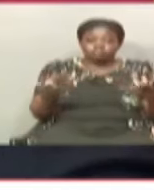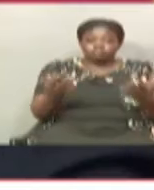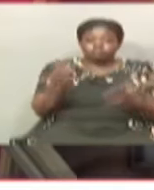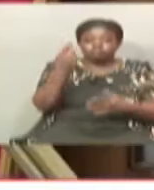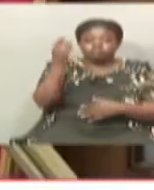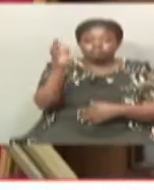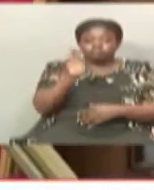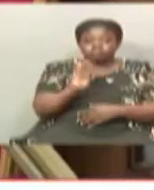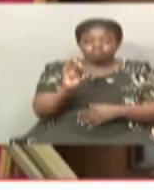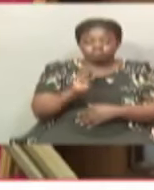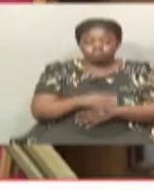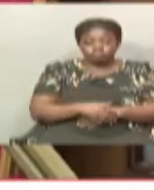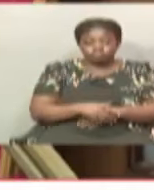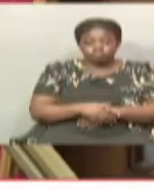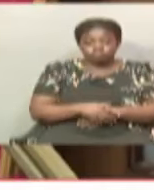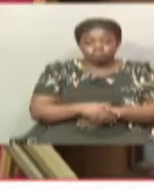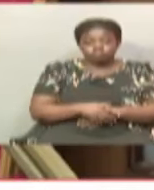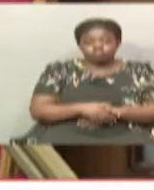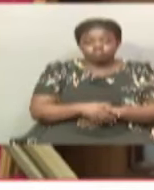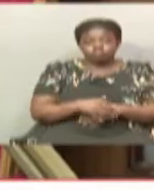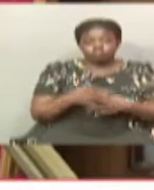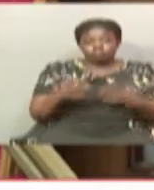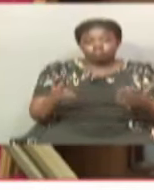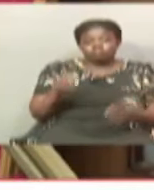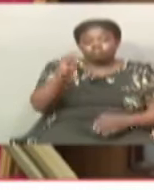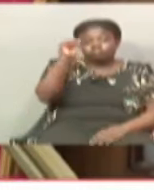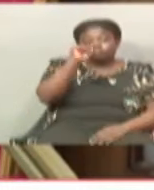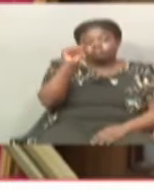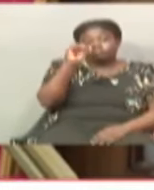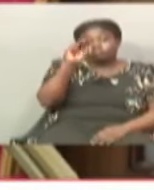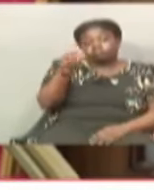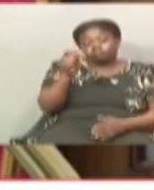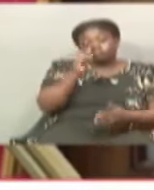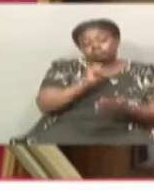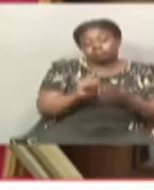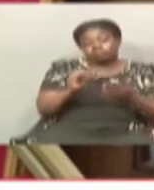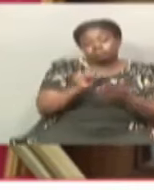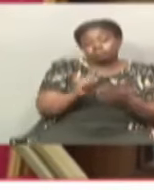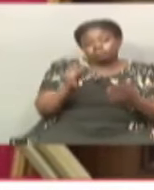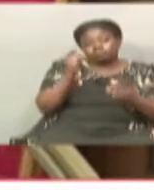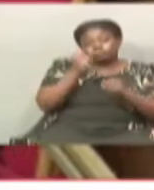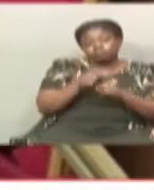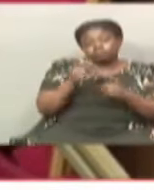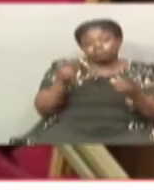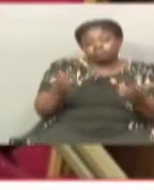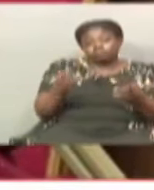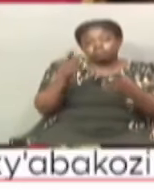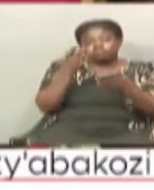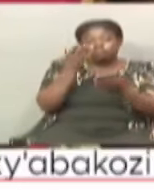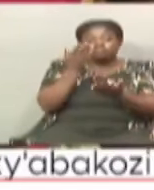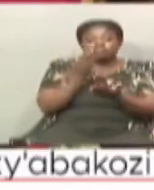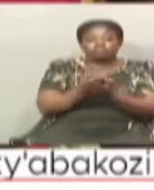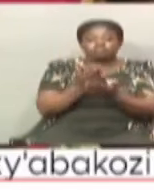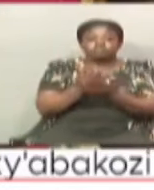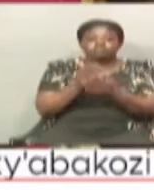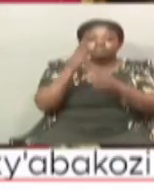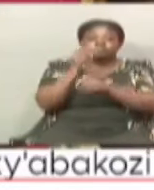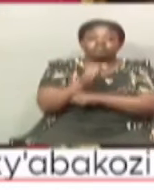kalamba. Honorable Dr. Samuel Omochi, signed as Secretary General of COFTU, requested for a budget allocation